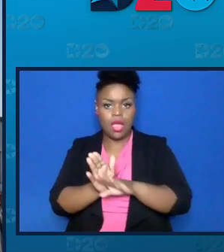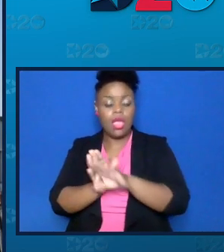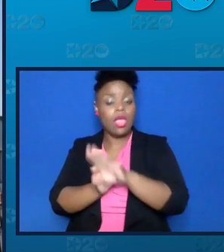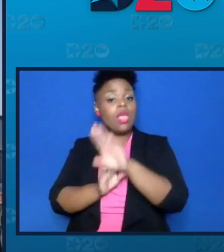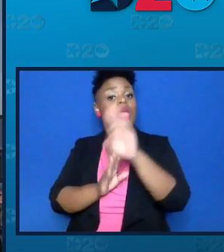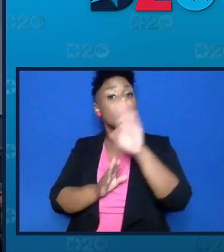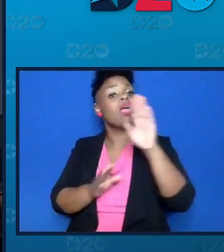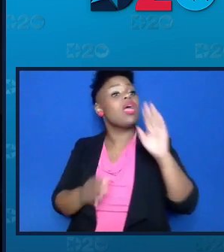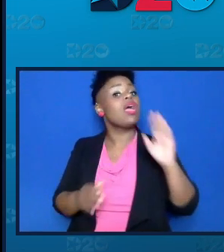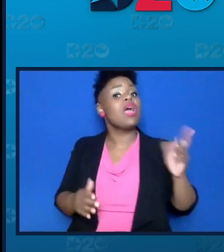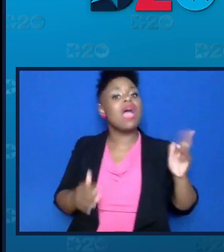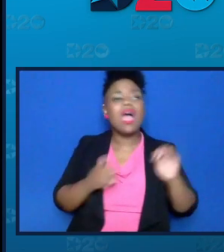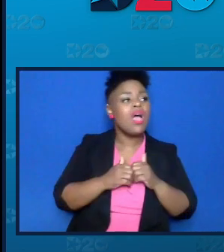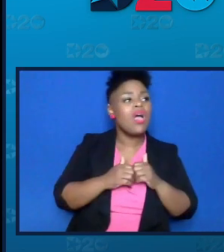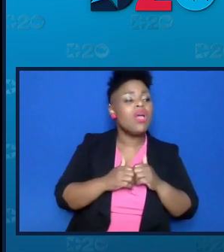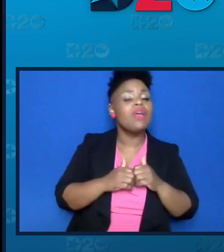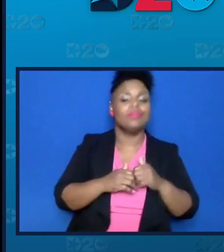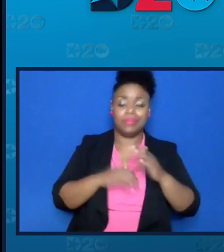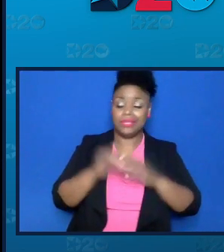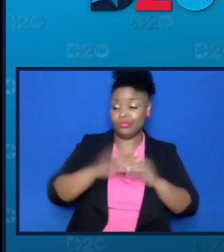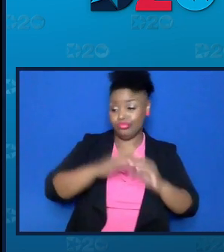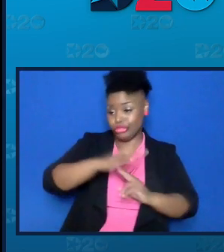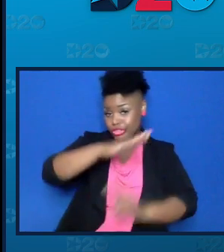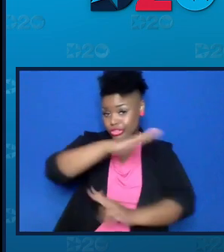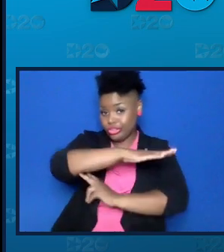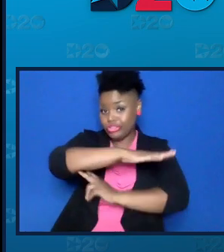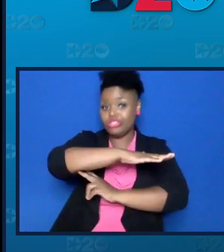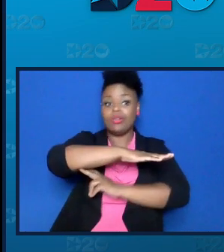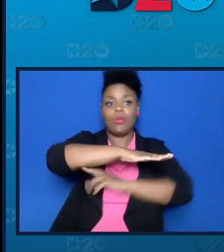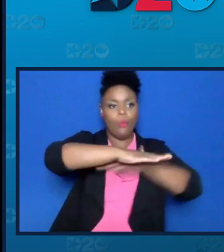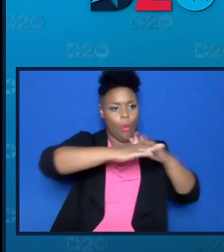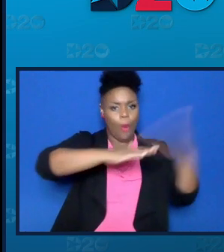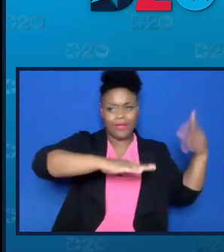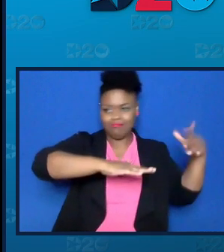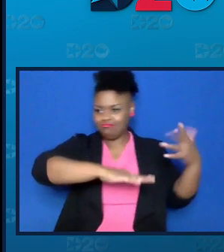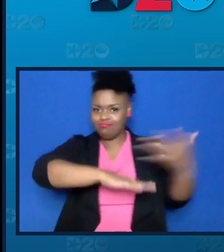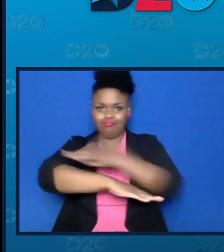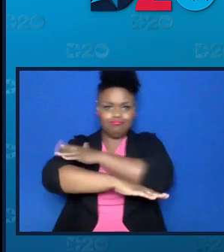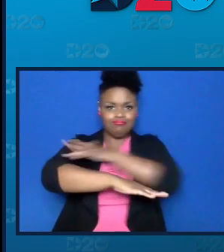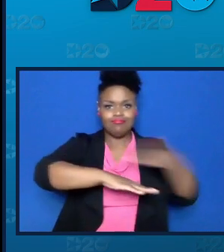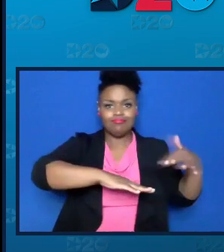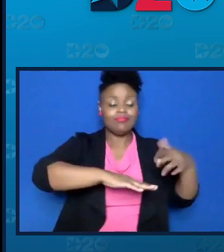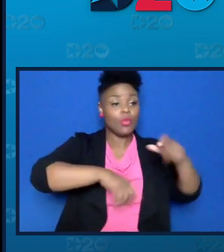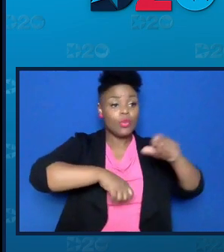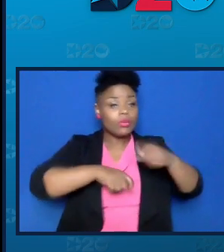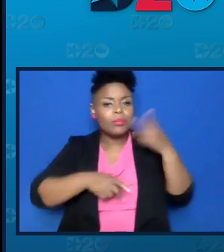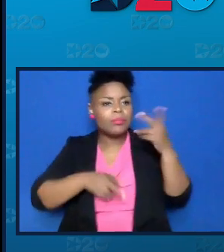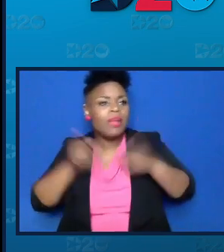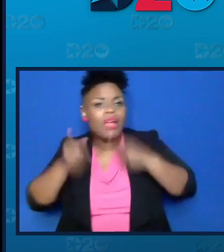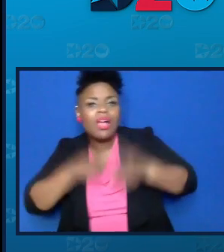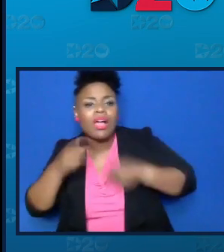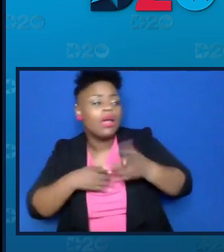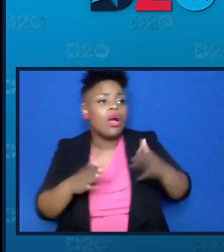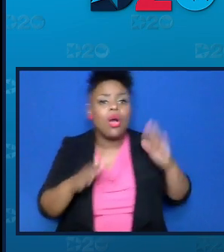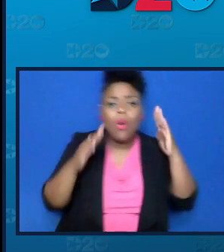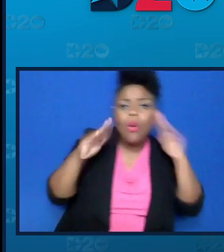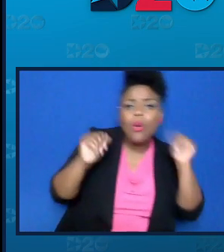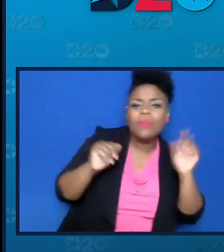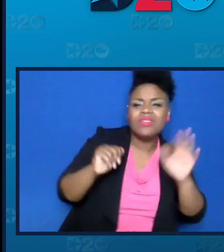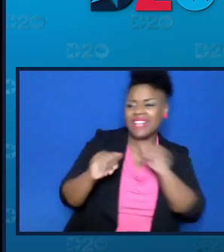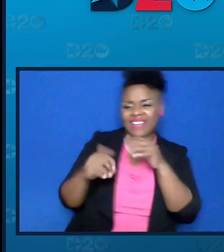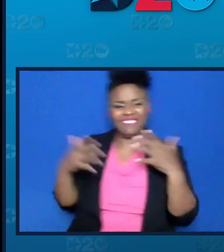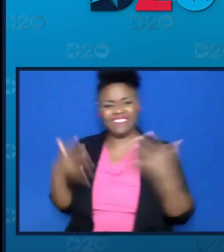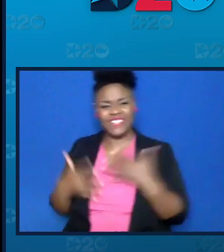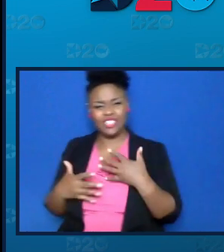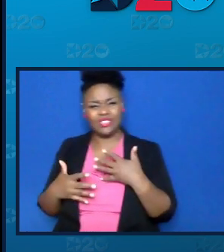lent a hand, not when we've pointed fingers, when we've hoped, not feared. If we live in